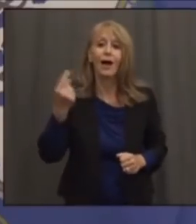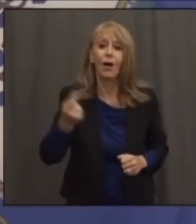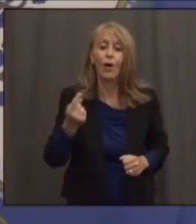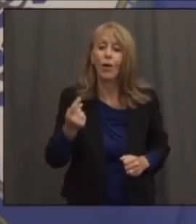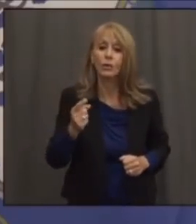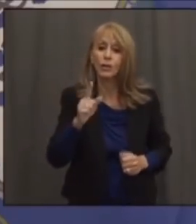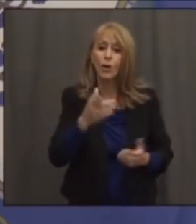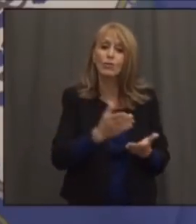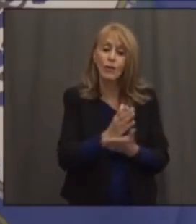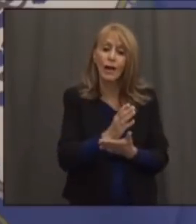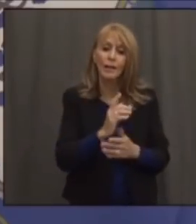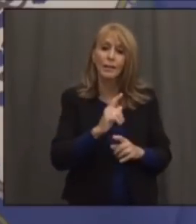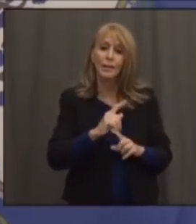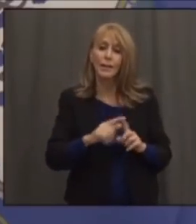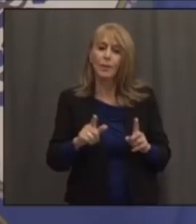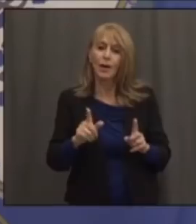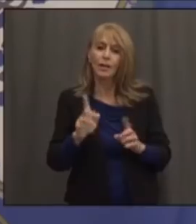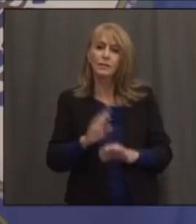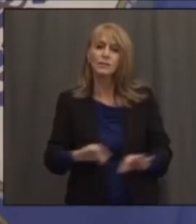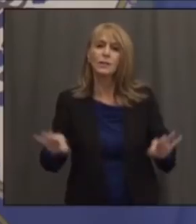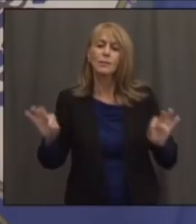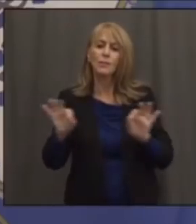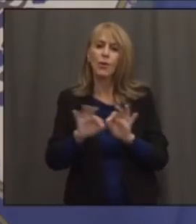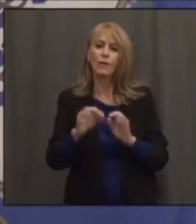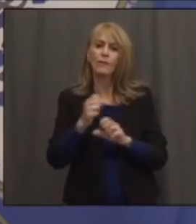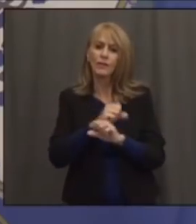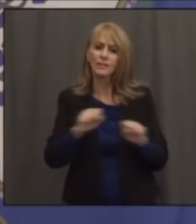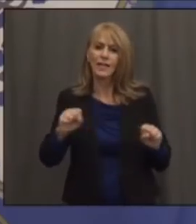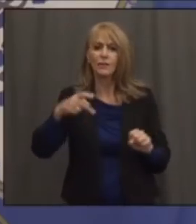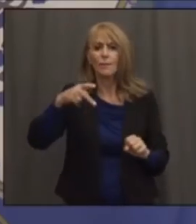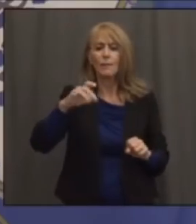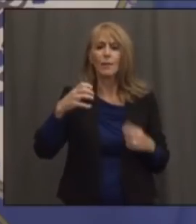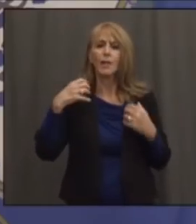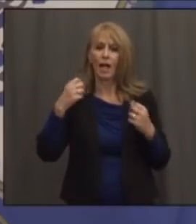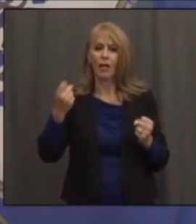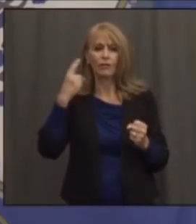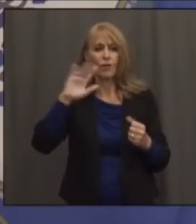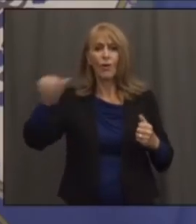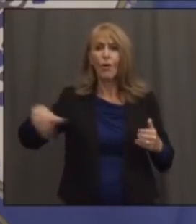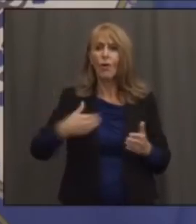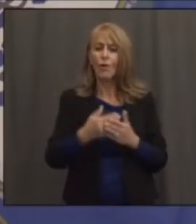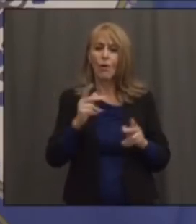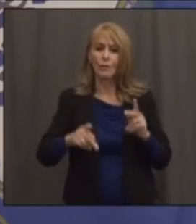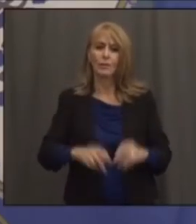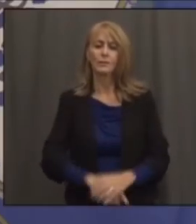you, but it's really keyed to the safety and public health of the greater community.